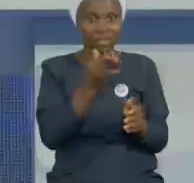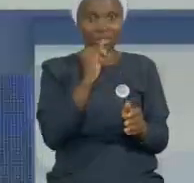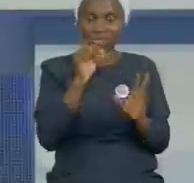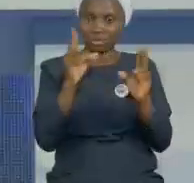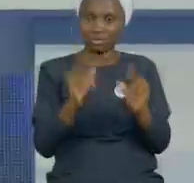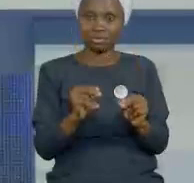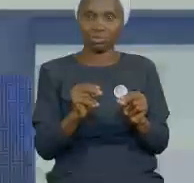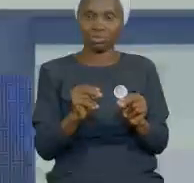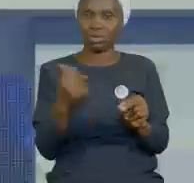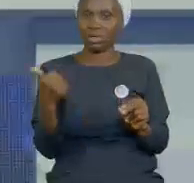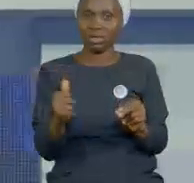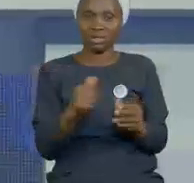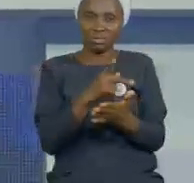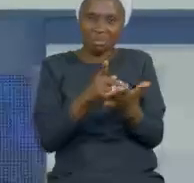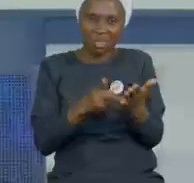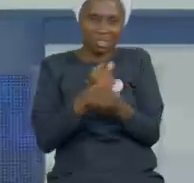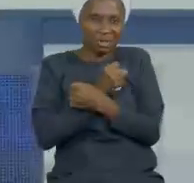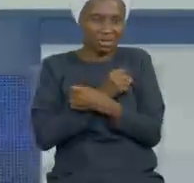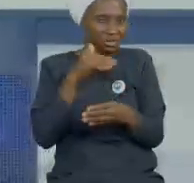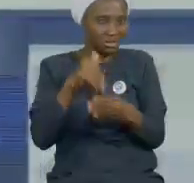there is no partiality in him.